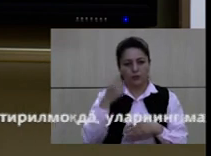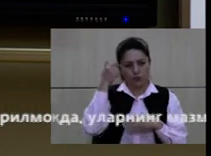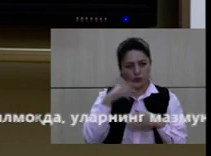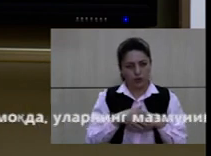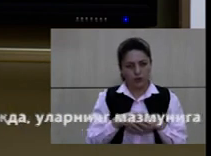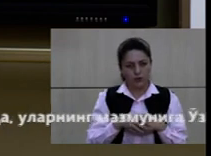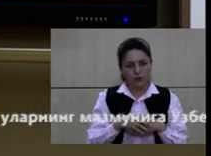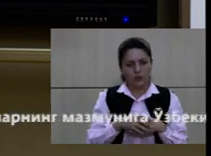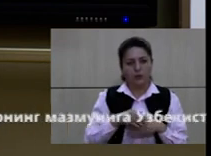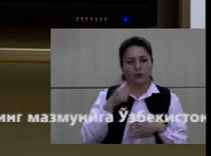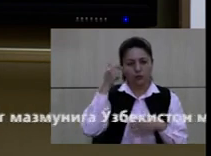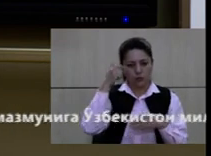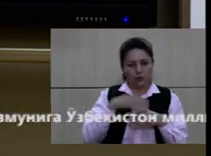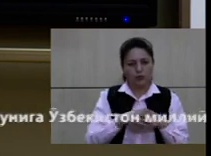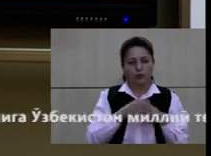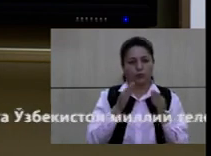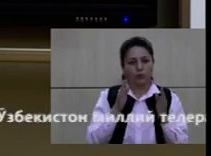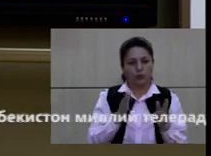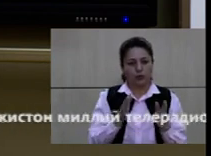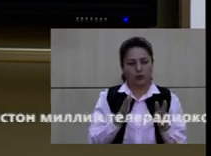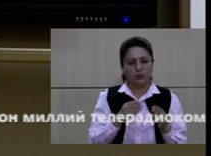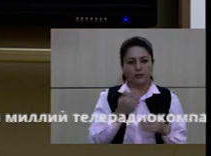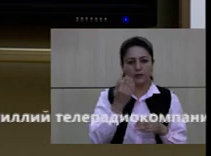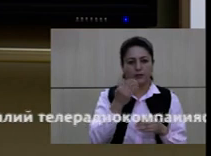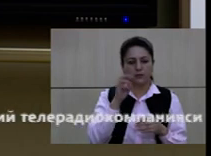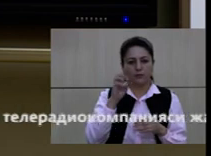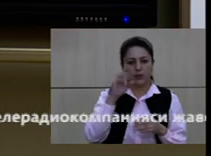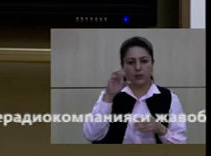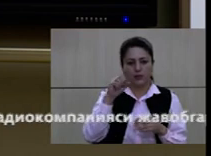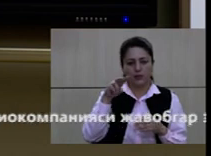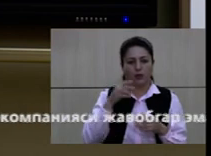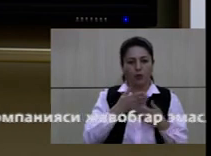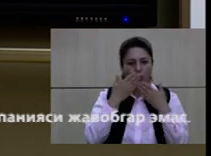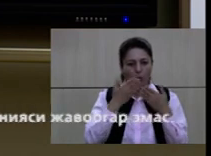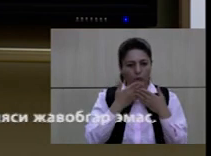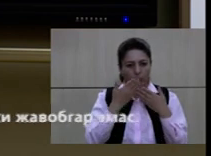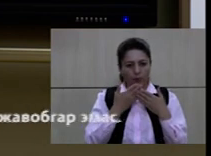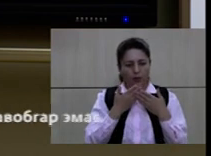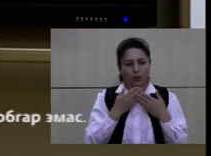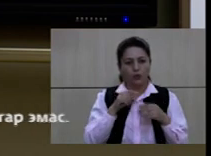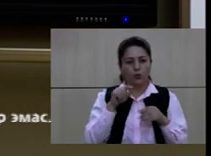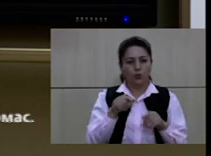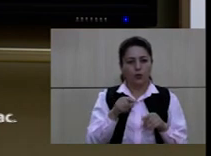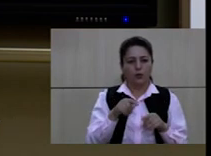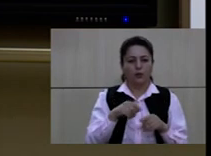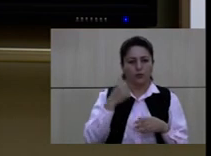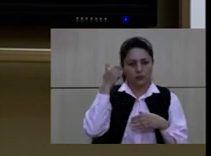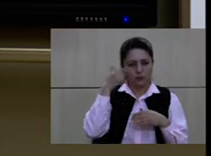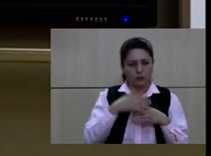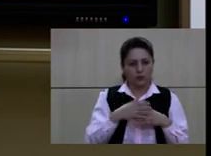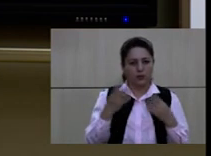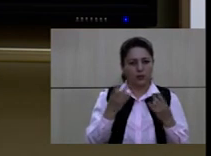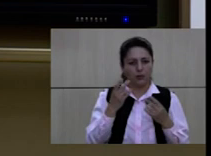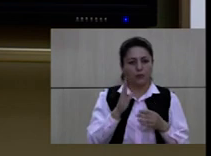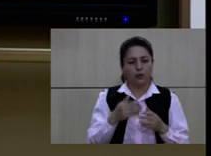Tushunish. Tushunish bosqichida siz masalaning shartini o'qib, uni anglab